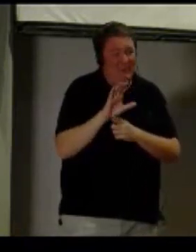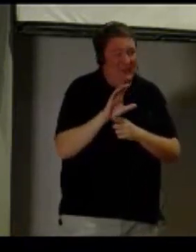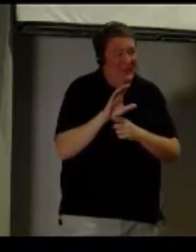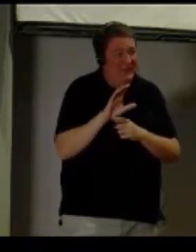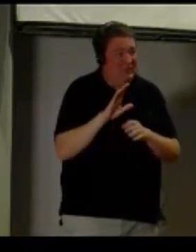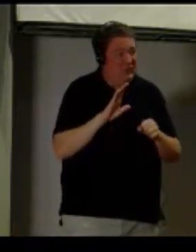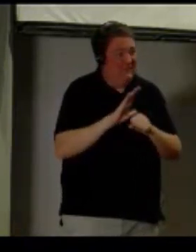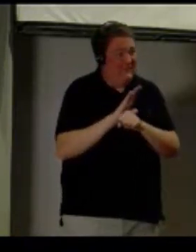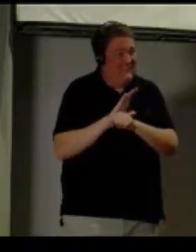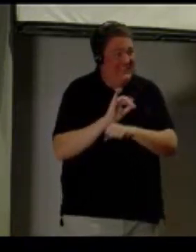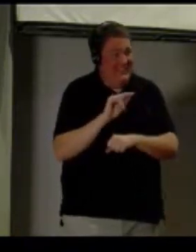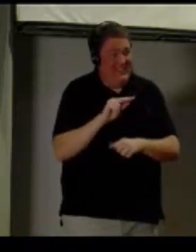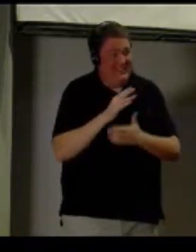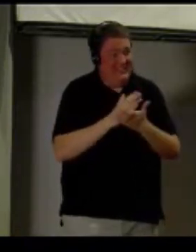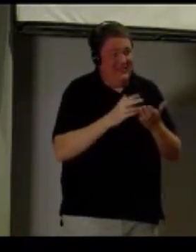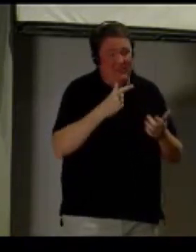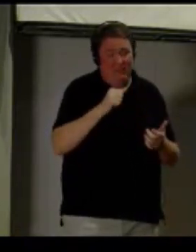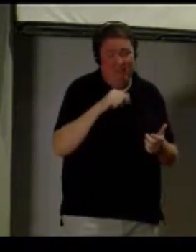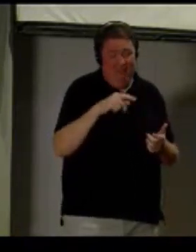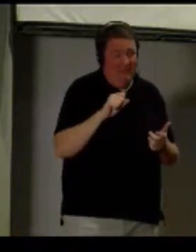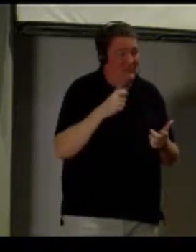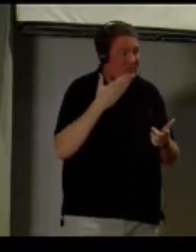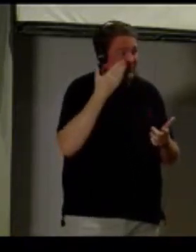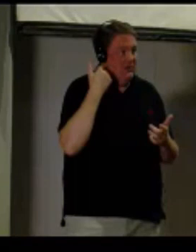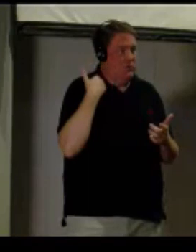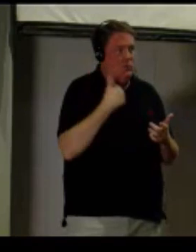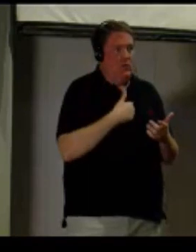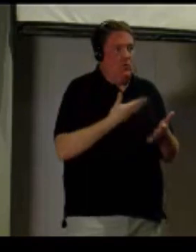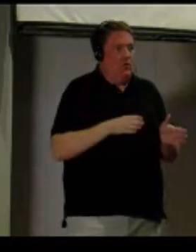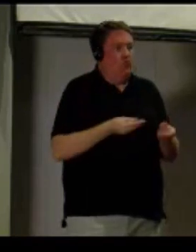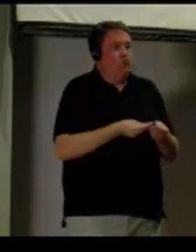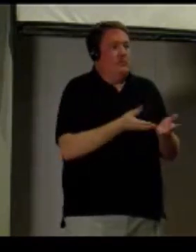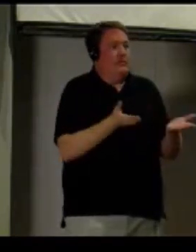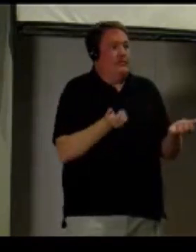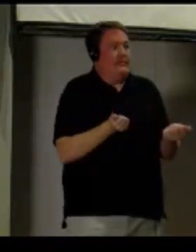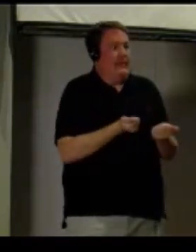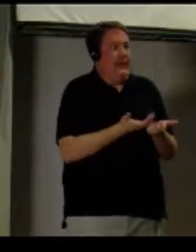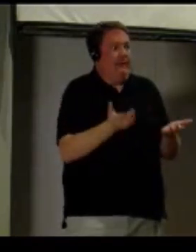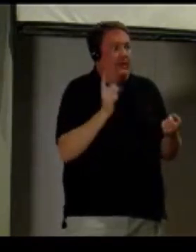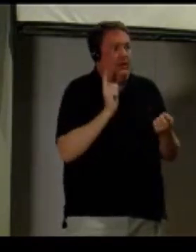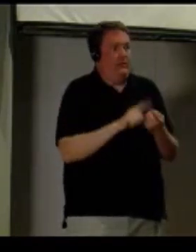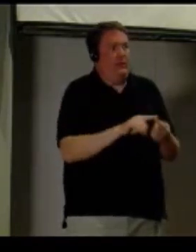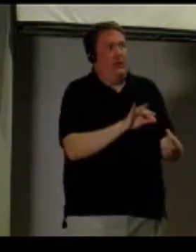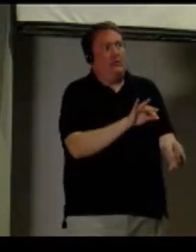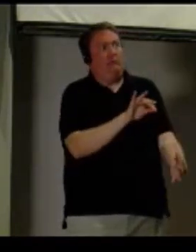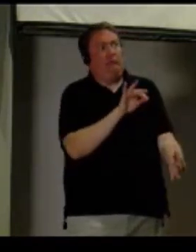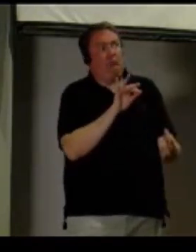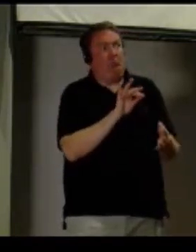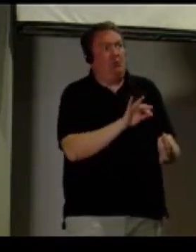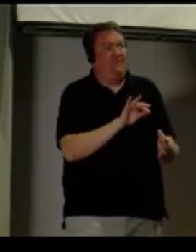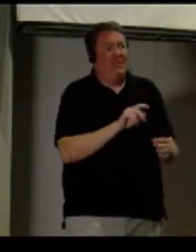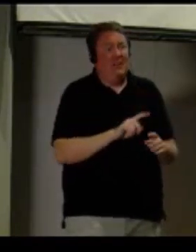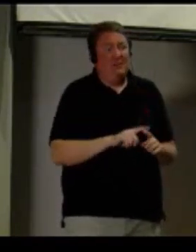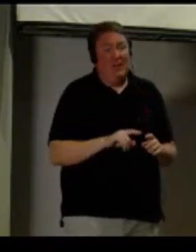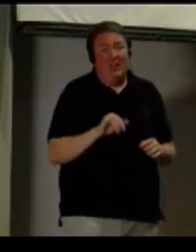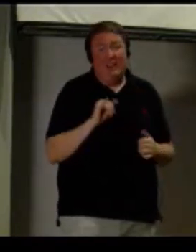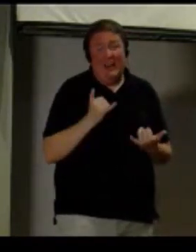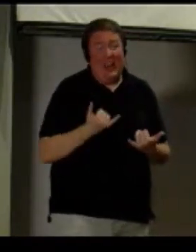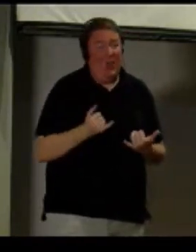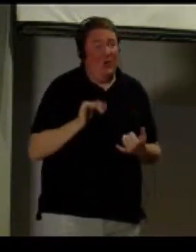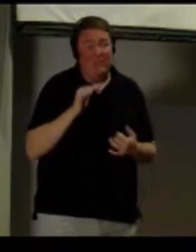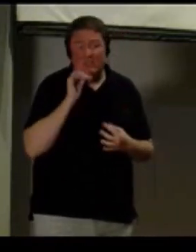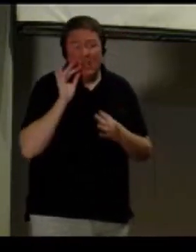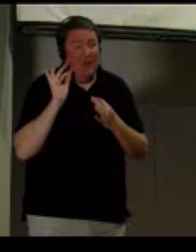information that we don't have, because we as curators didn't want to release anything until it was perfect, but imperfect is now the way to